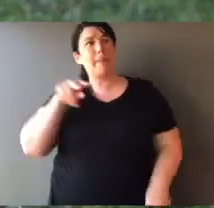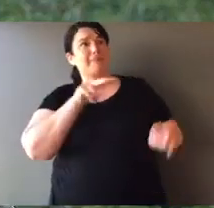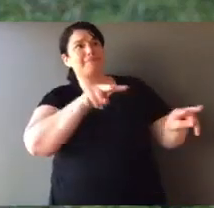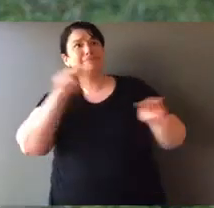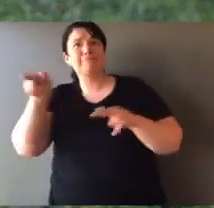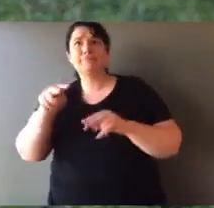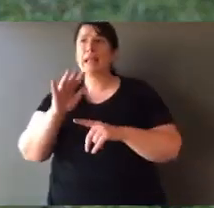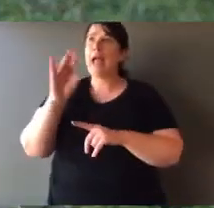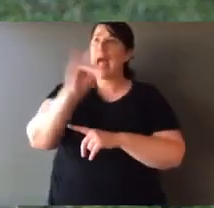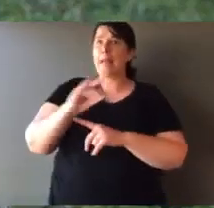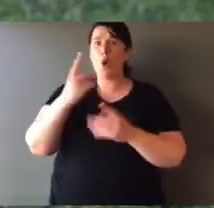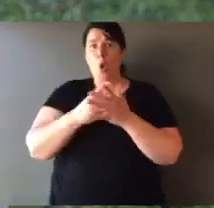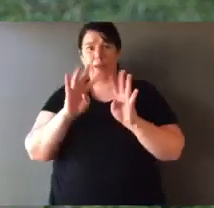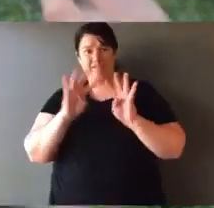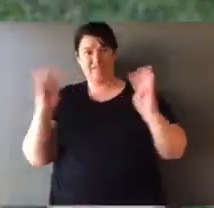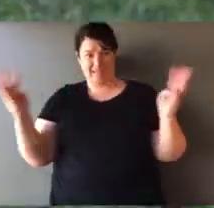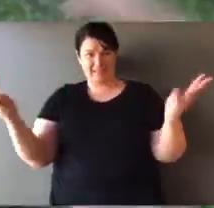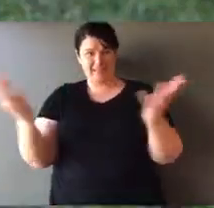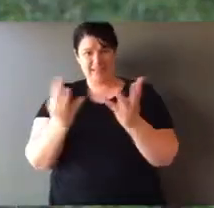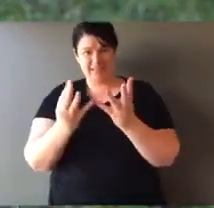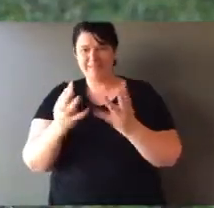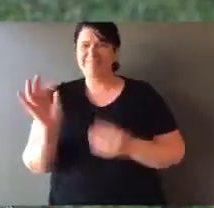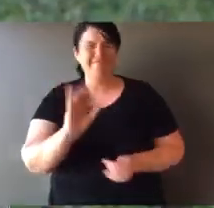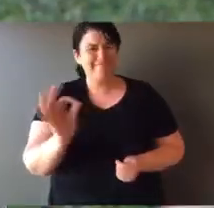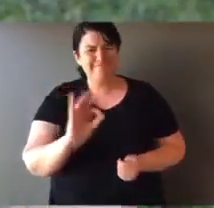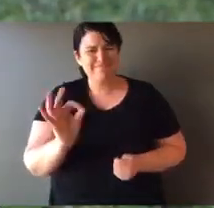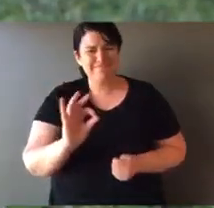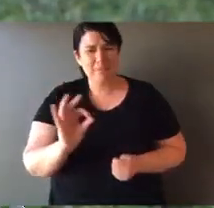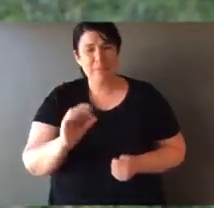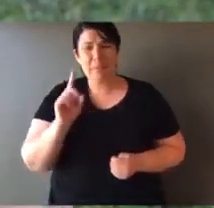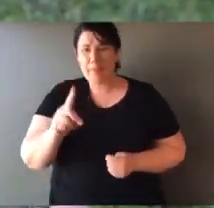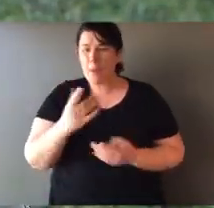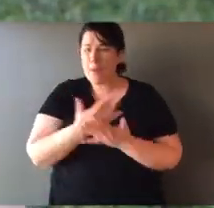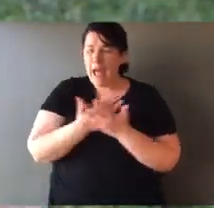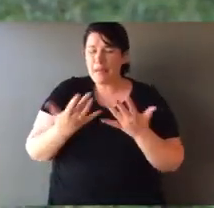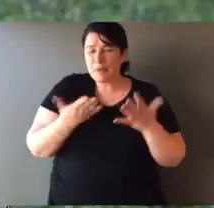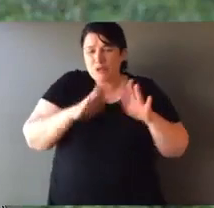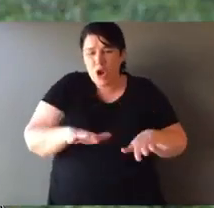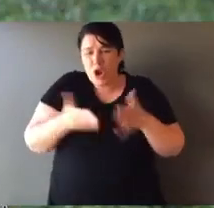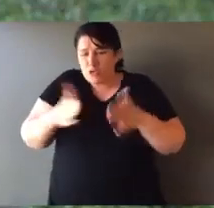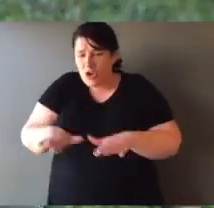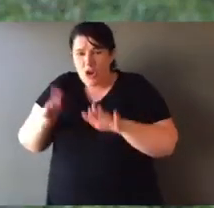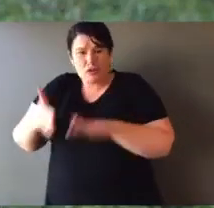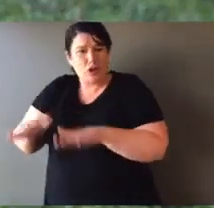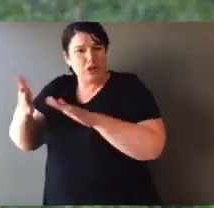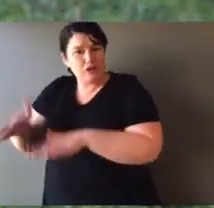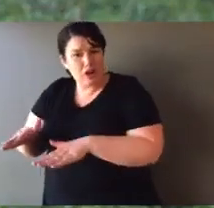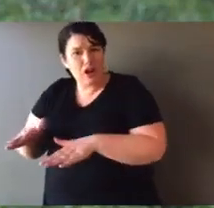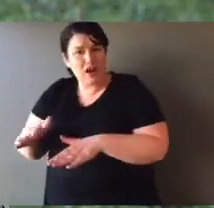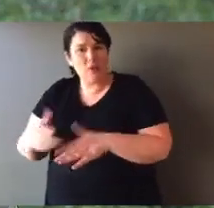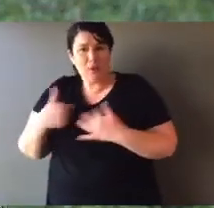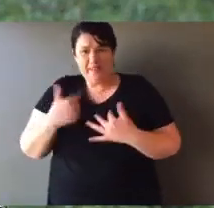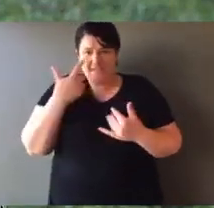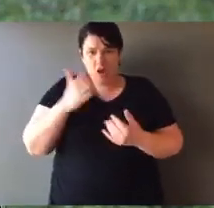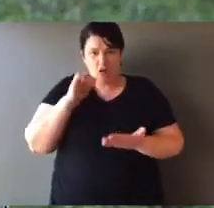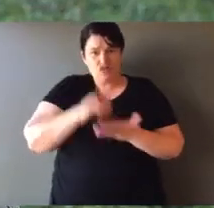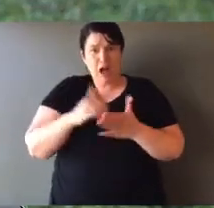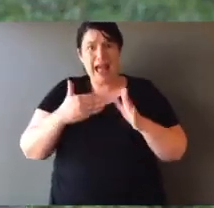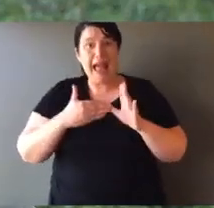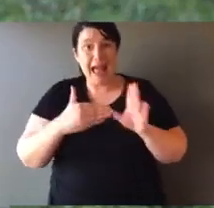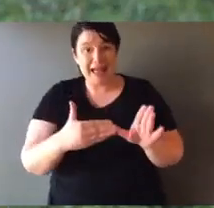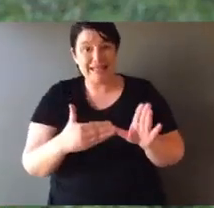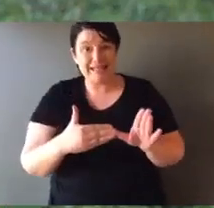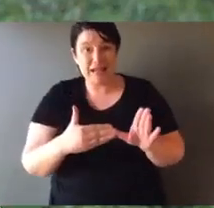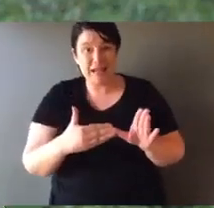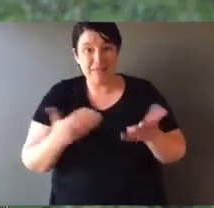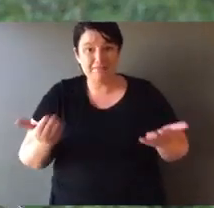the only place my kids to see animals is behind a fence. That's not the goal, but at the moment we're losing our animals, and until we come up with